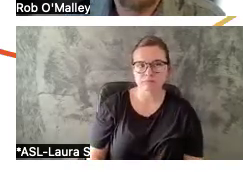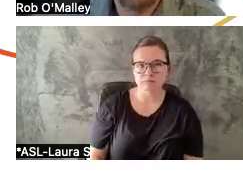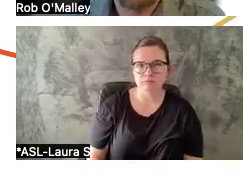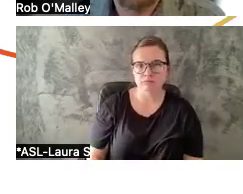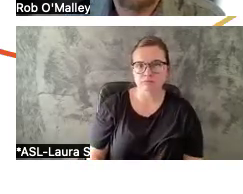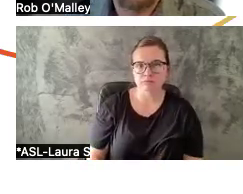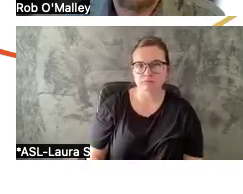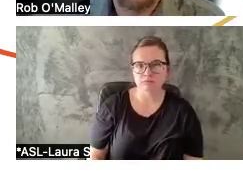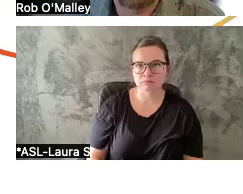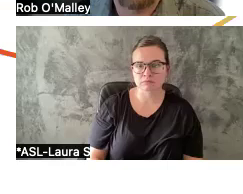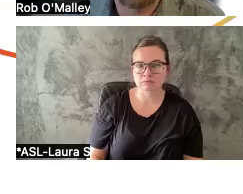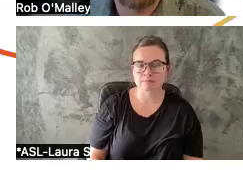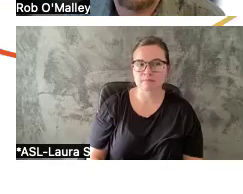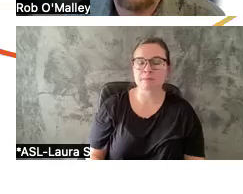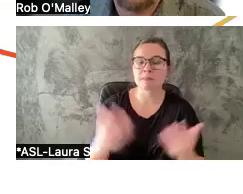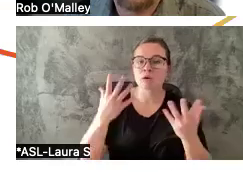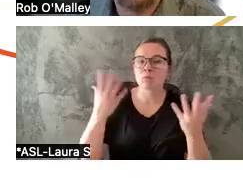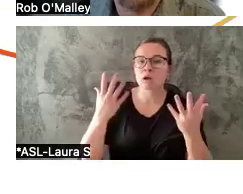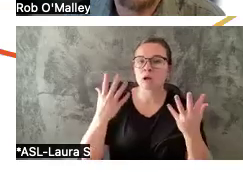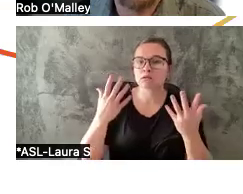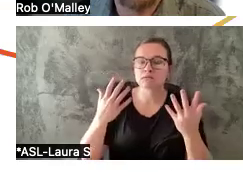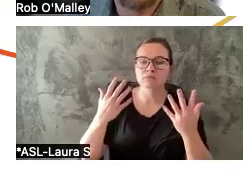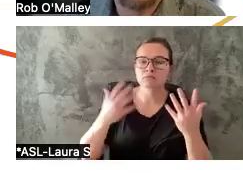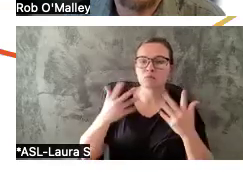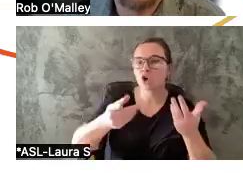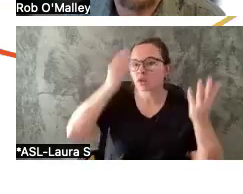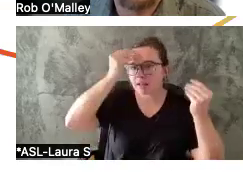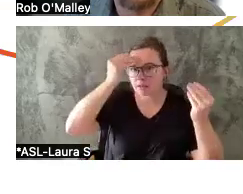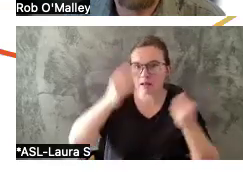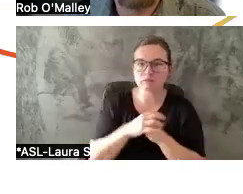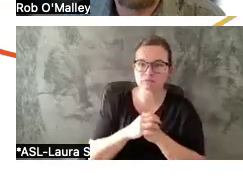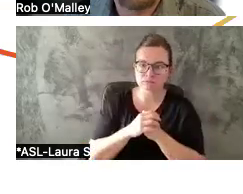So what informs your thinking there?